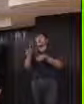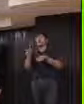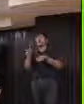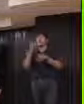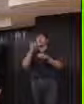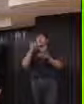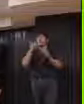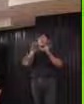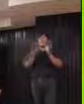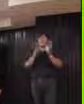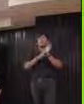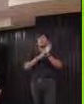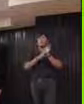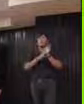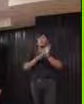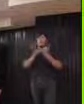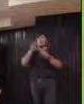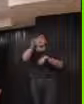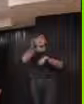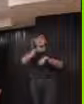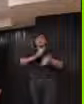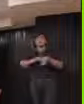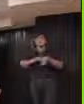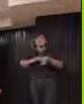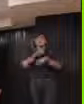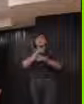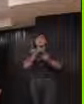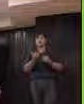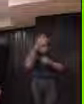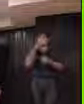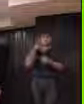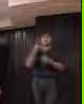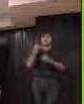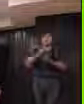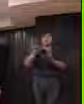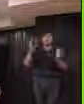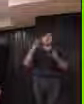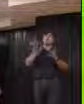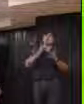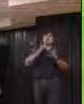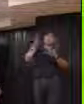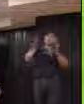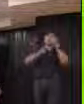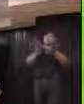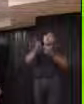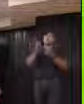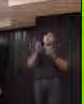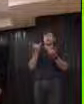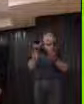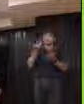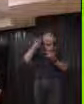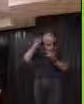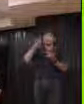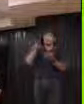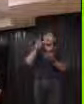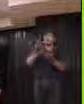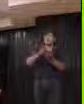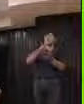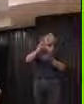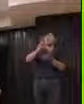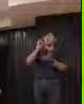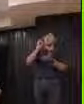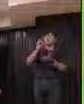especially Prime Minister of that time is being condemned so badly nowadays for